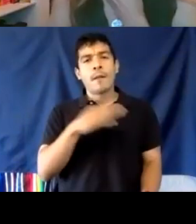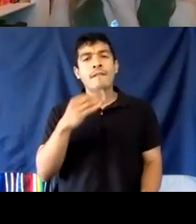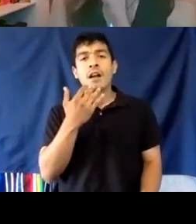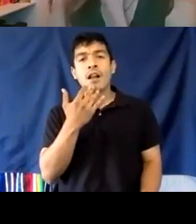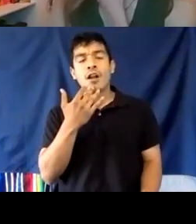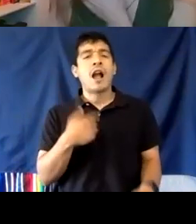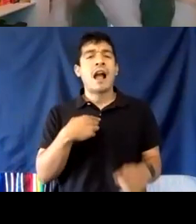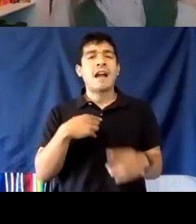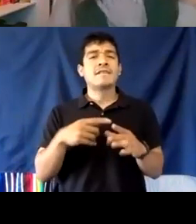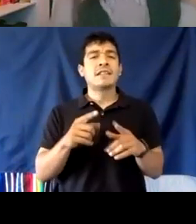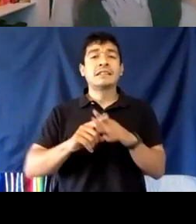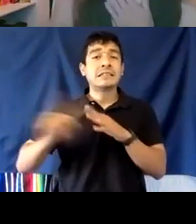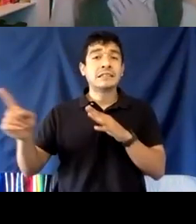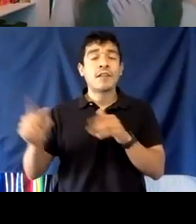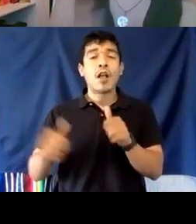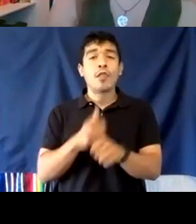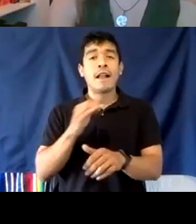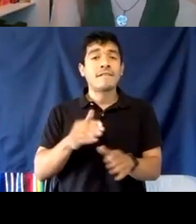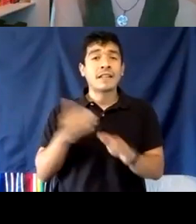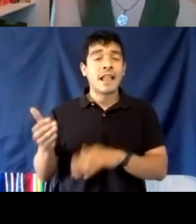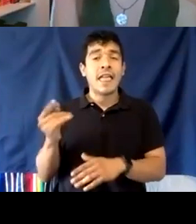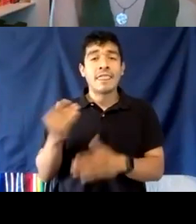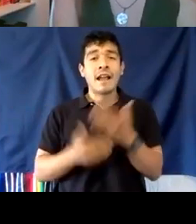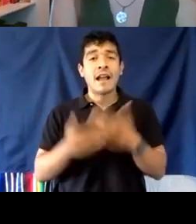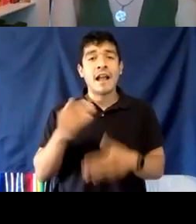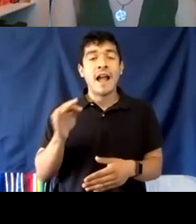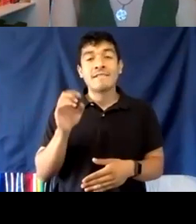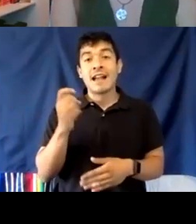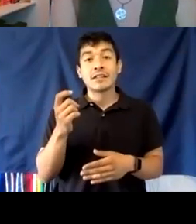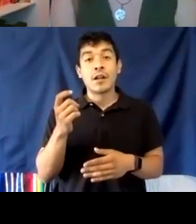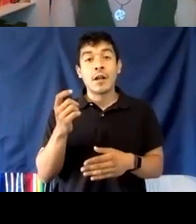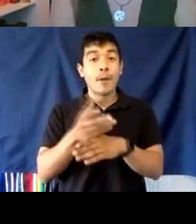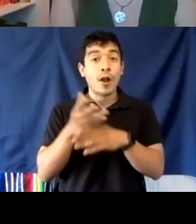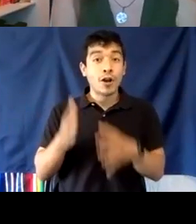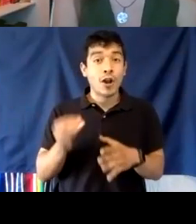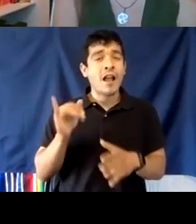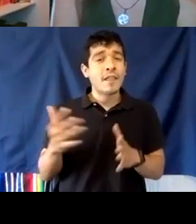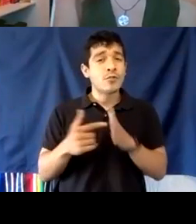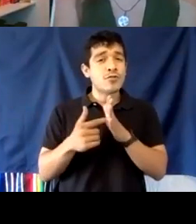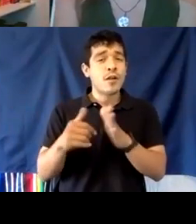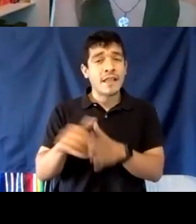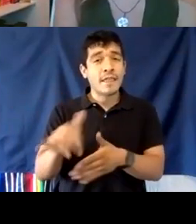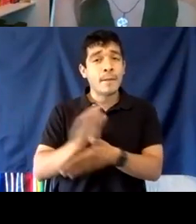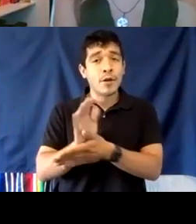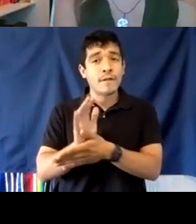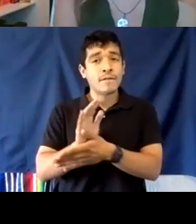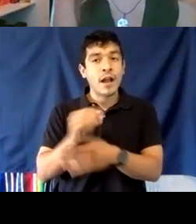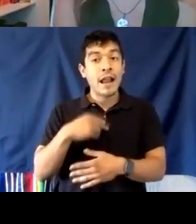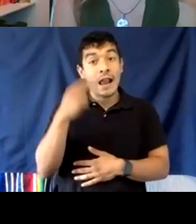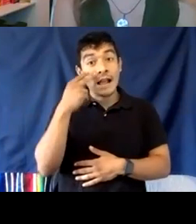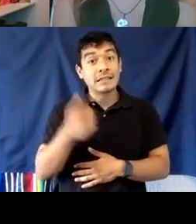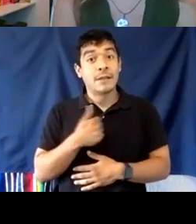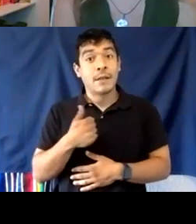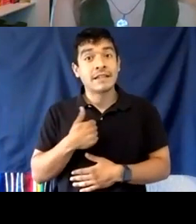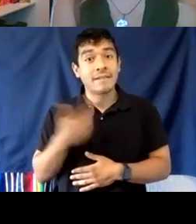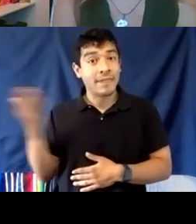escaped the threat of death at the hands of an ex-partner, and that's what's depicted in the film. And I see myself represented